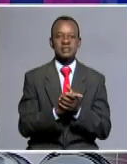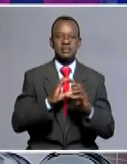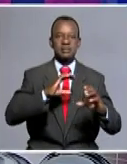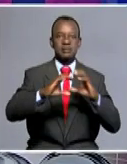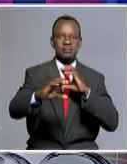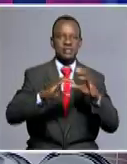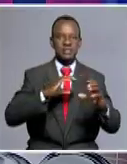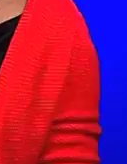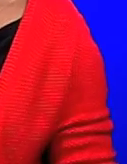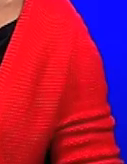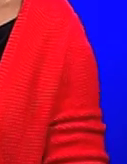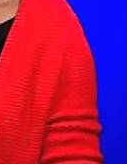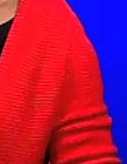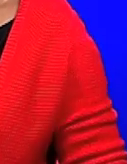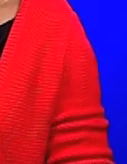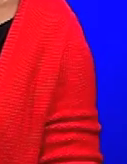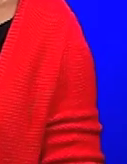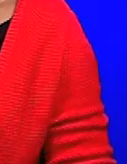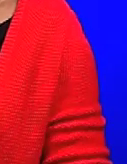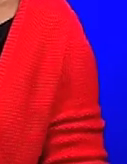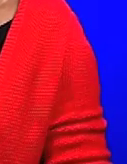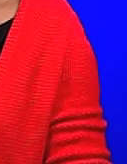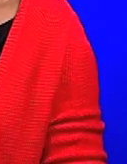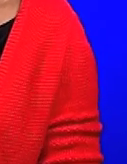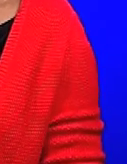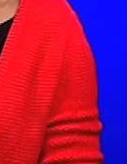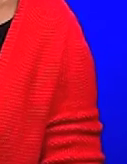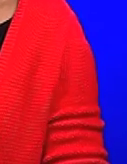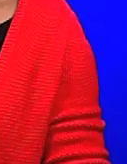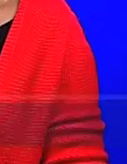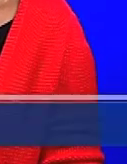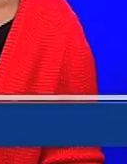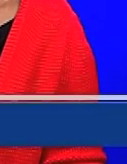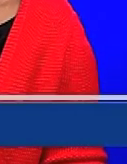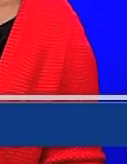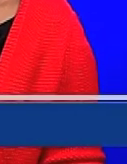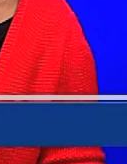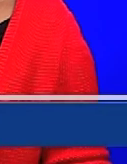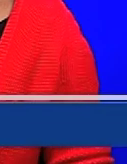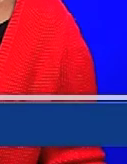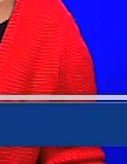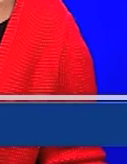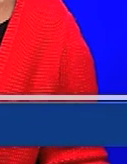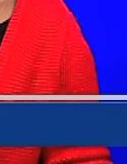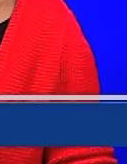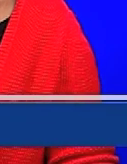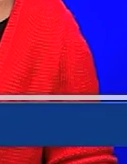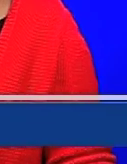service providers. So that is the internet governance process, and it's also based on mutually